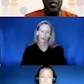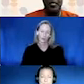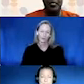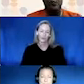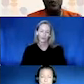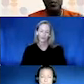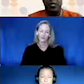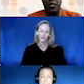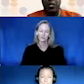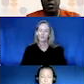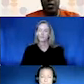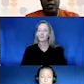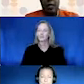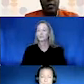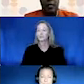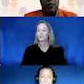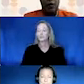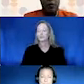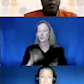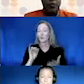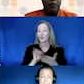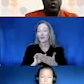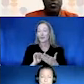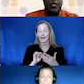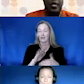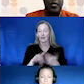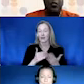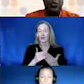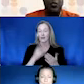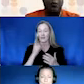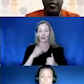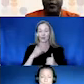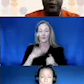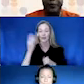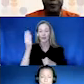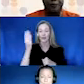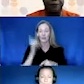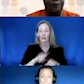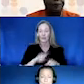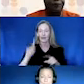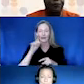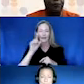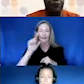So I think that's the end of my presentation, and I think we'll come back with some questions and answers a little bit later.